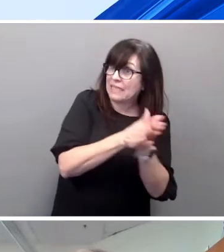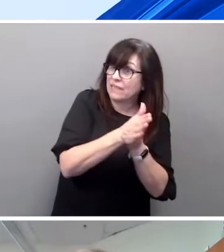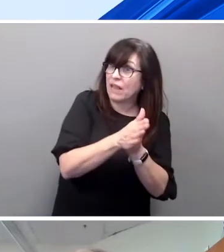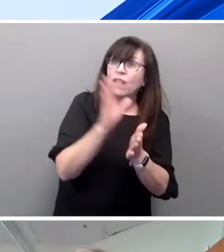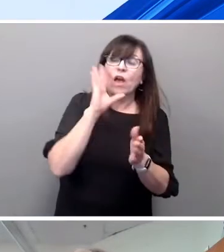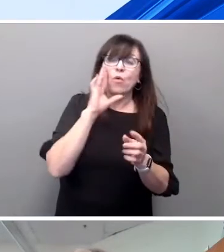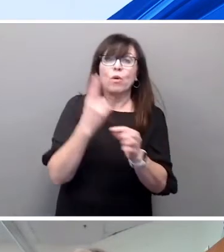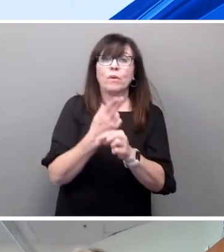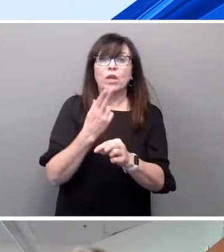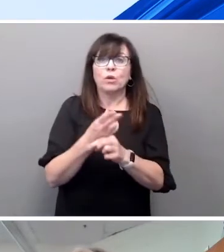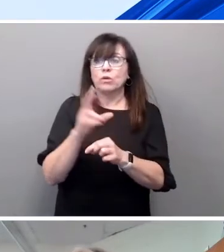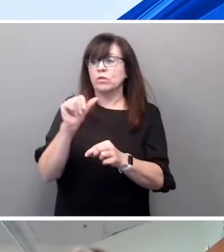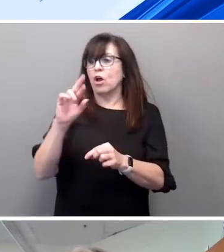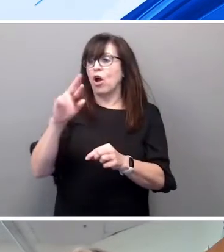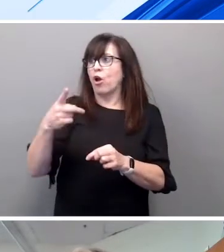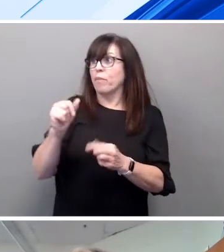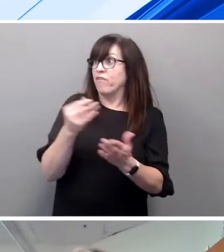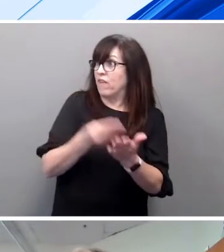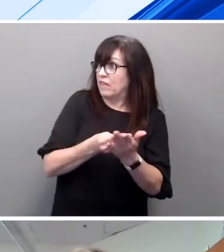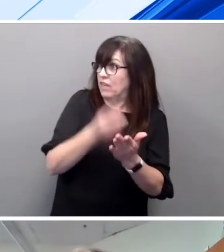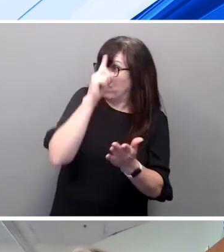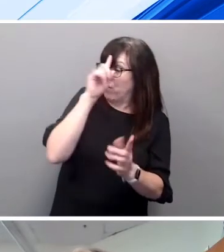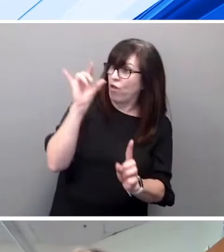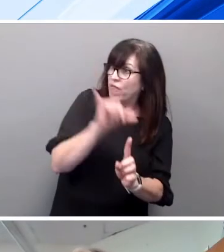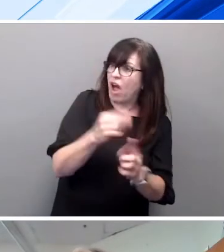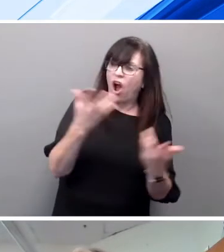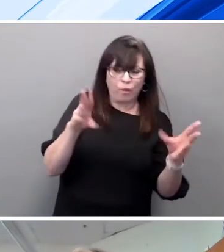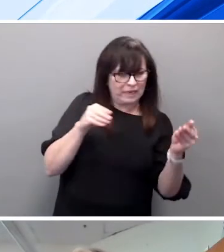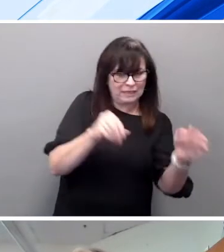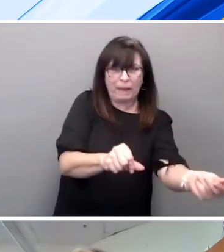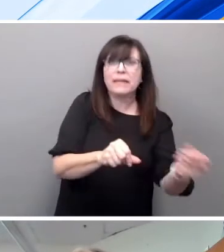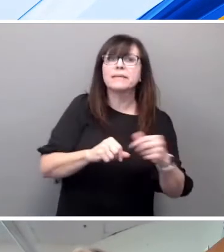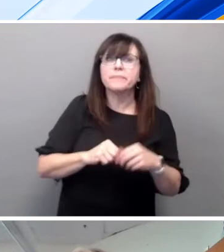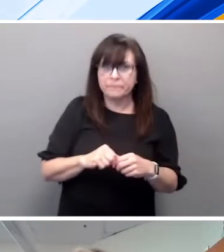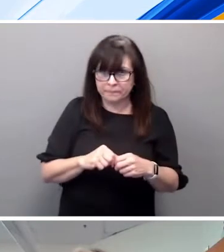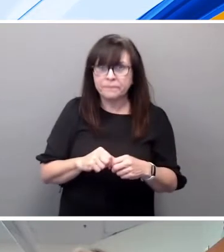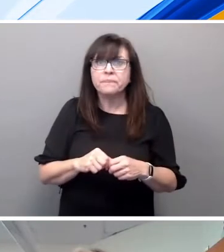ARPA funding for. So those have been spent and